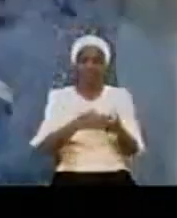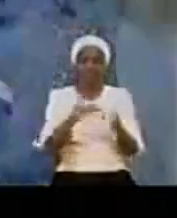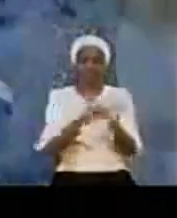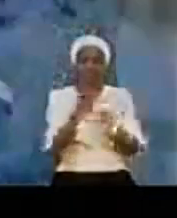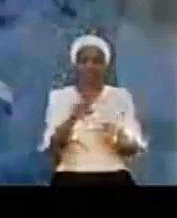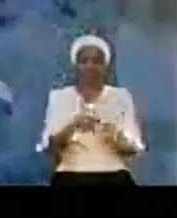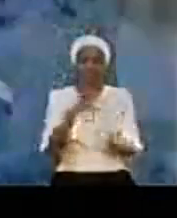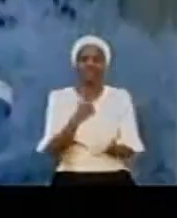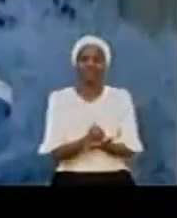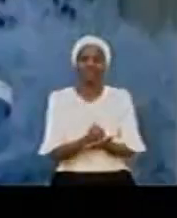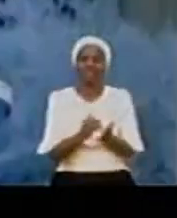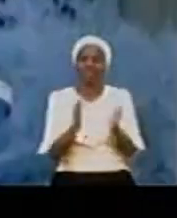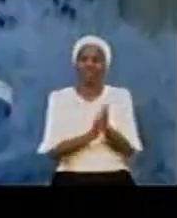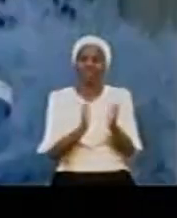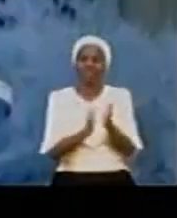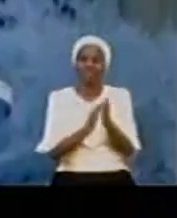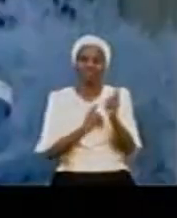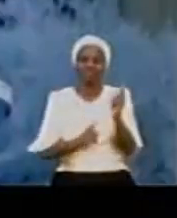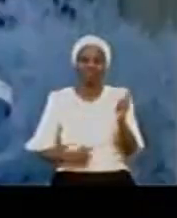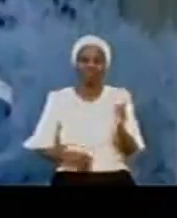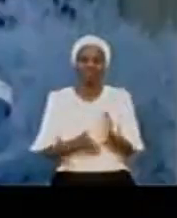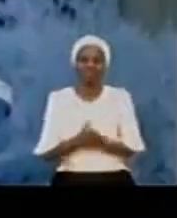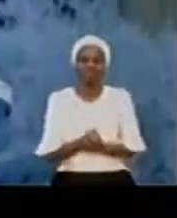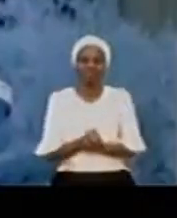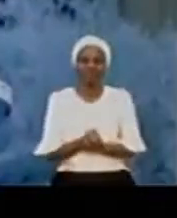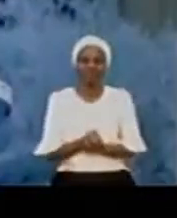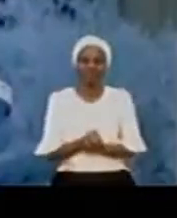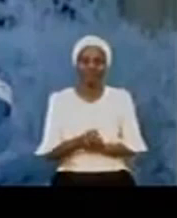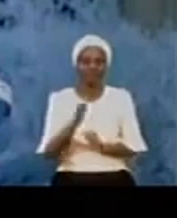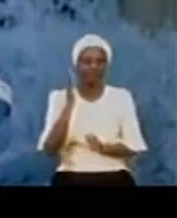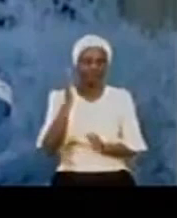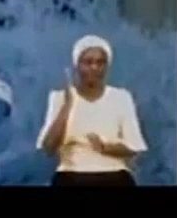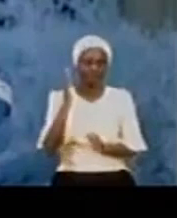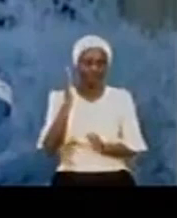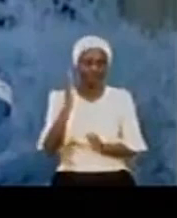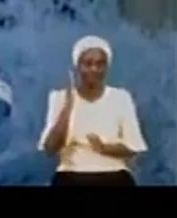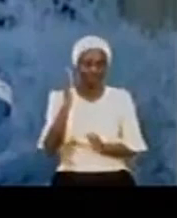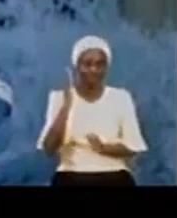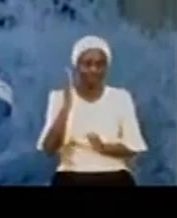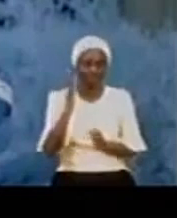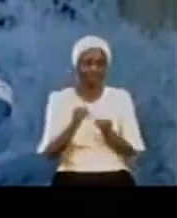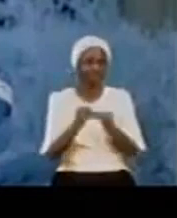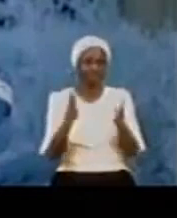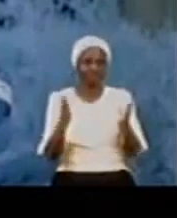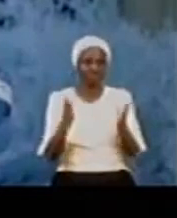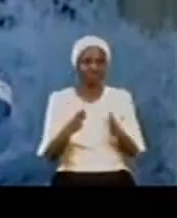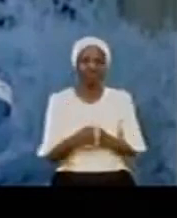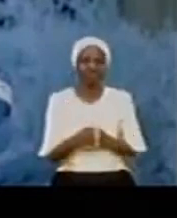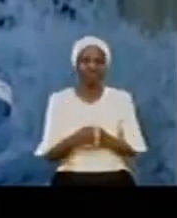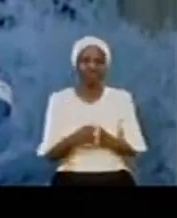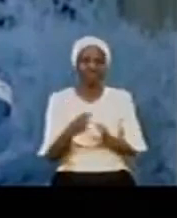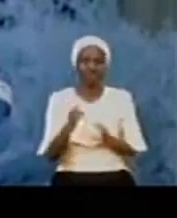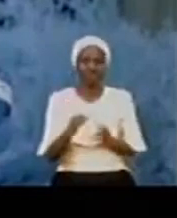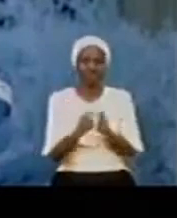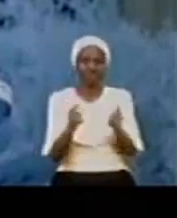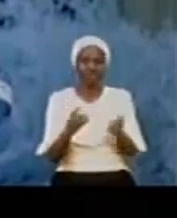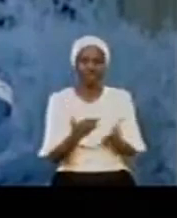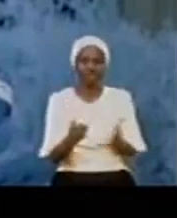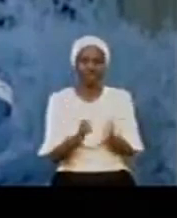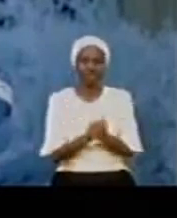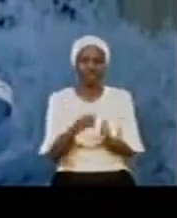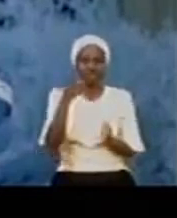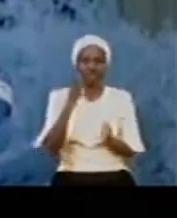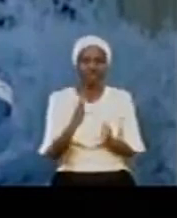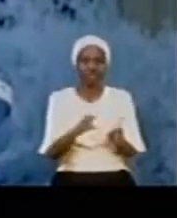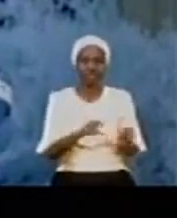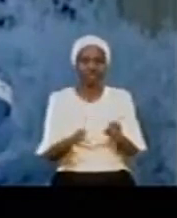Testimonies abound of great things God is doing in our midst, globally, online, as well as